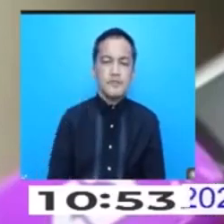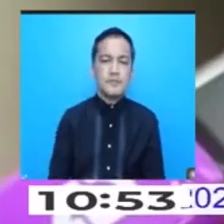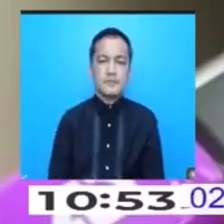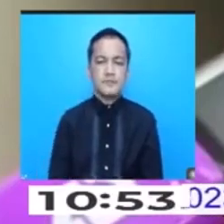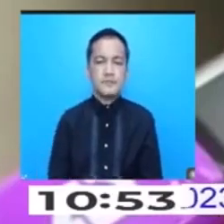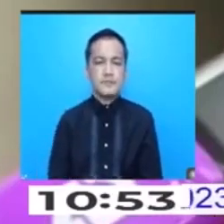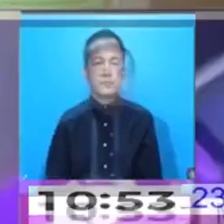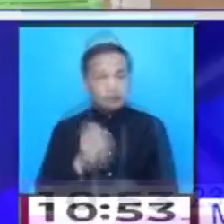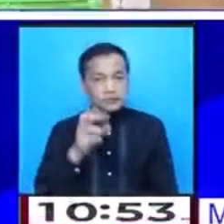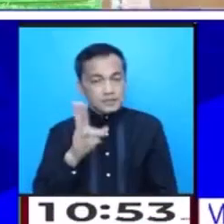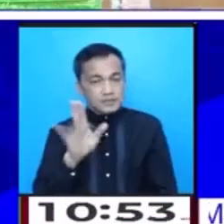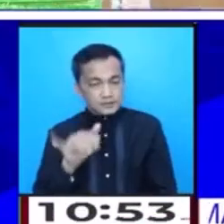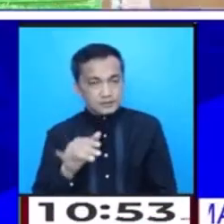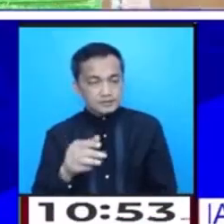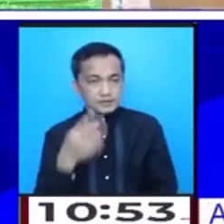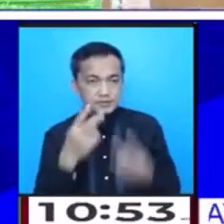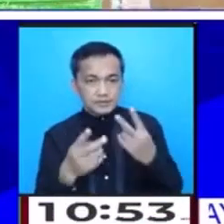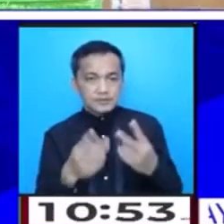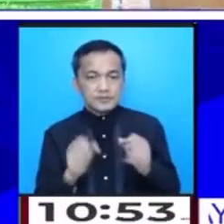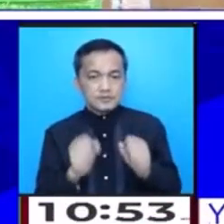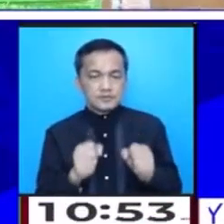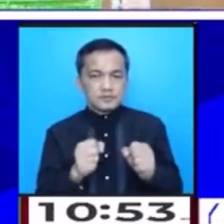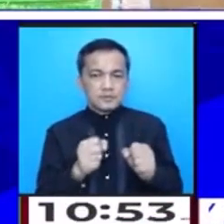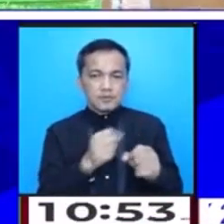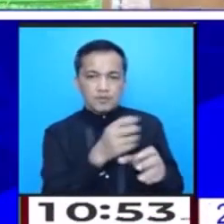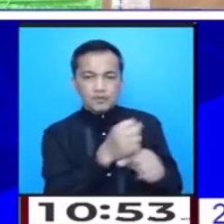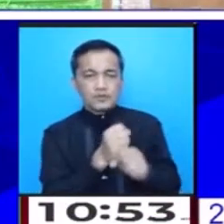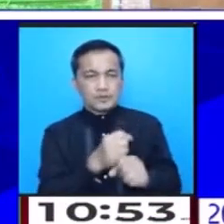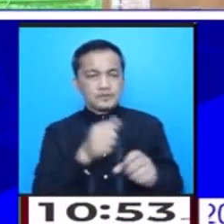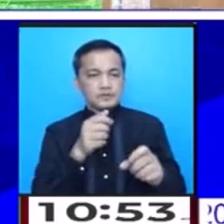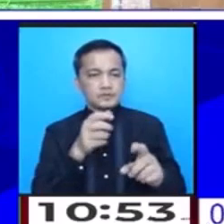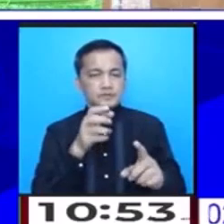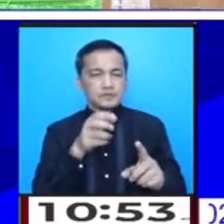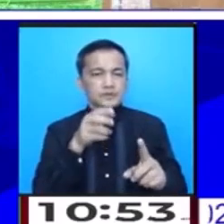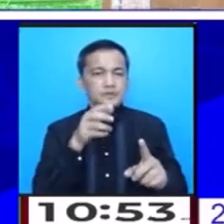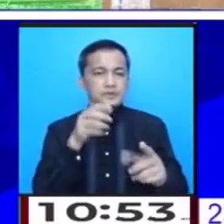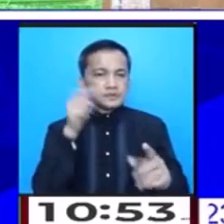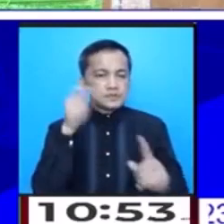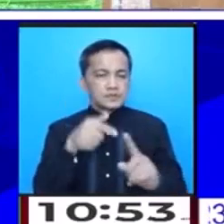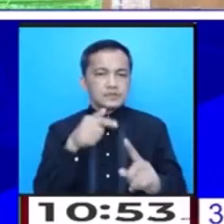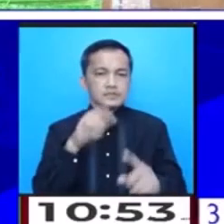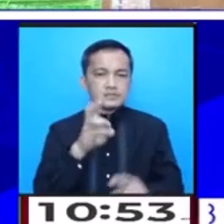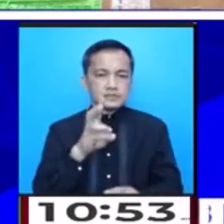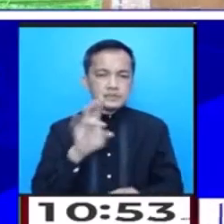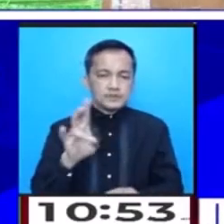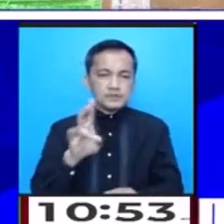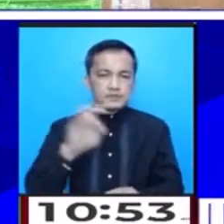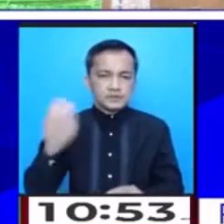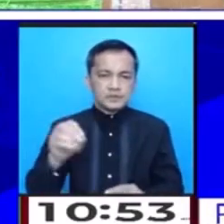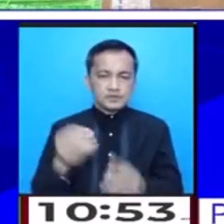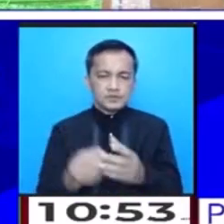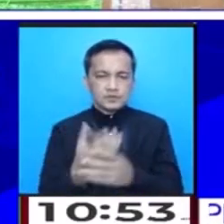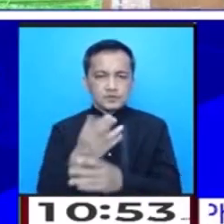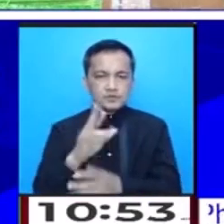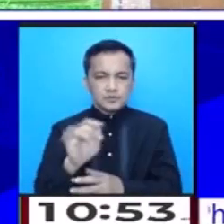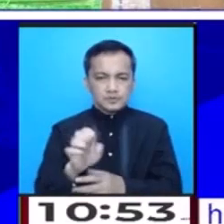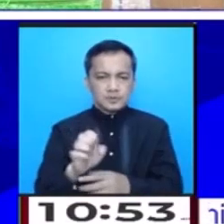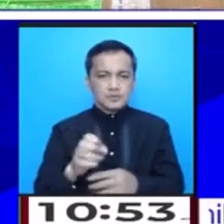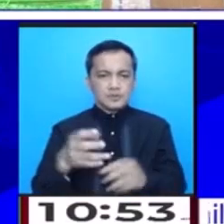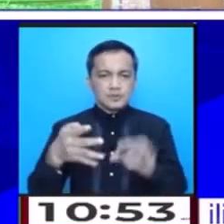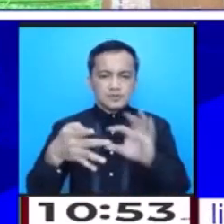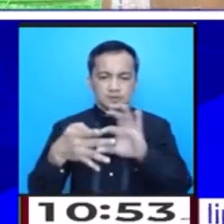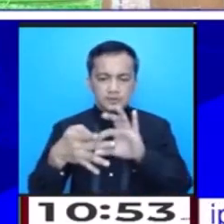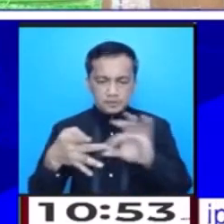ba maaabot yung target pa rin na 6-7% growth rate sa second and third quarter ng taon kahit